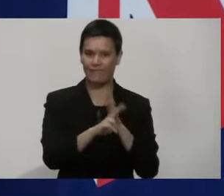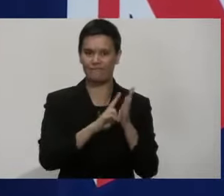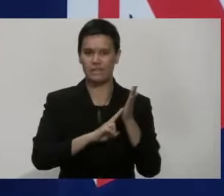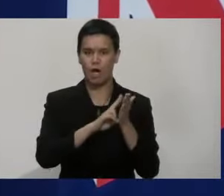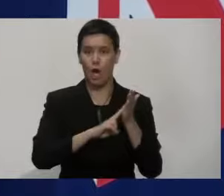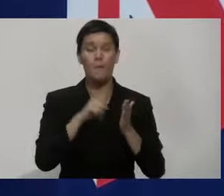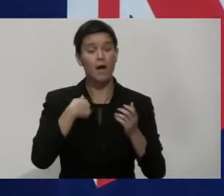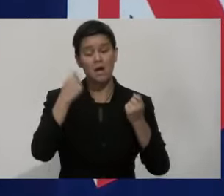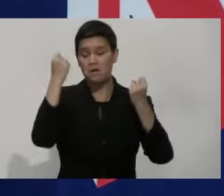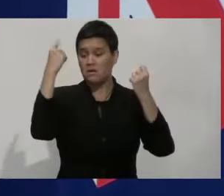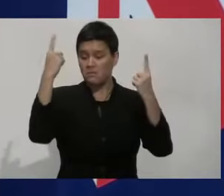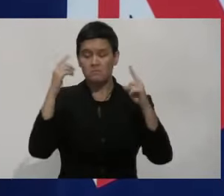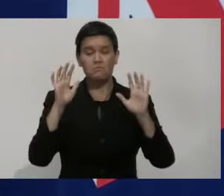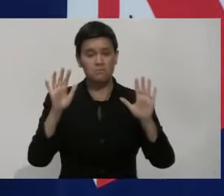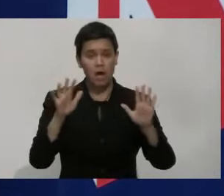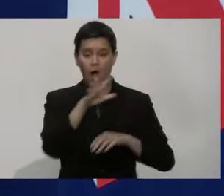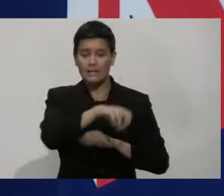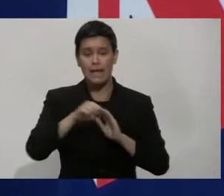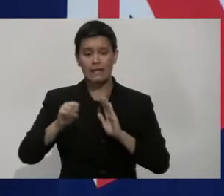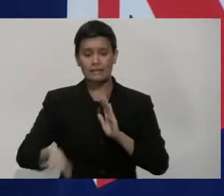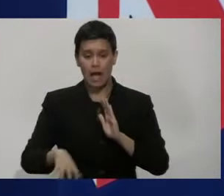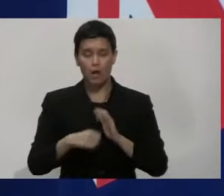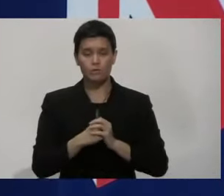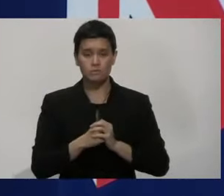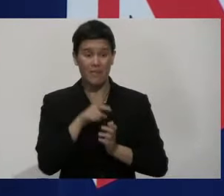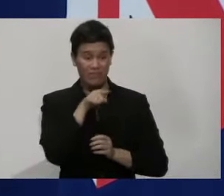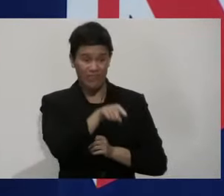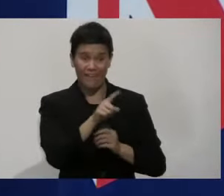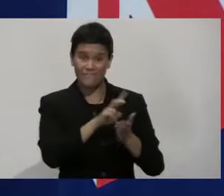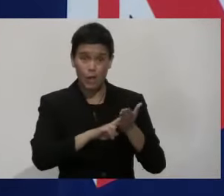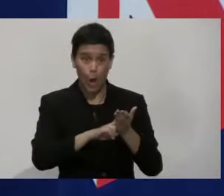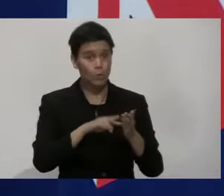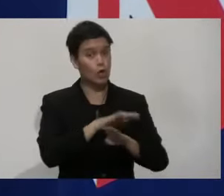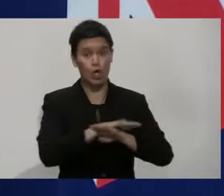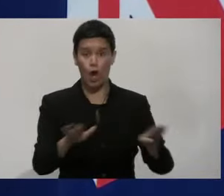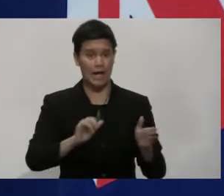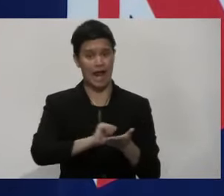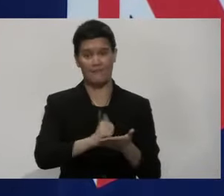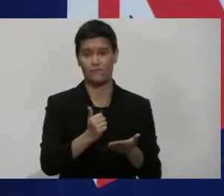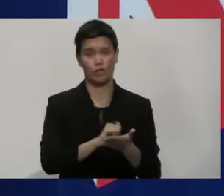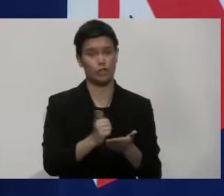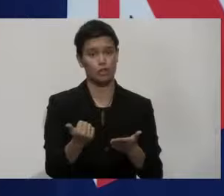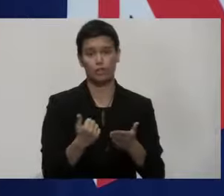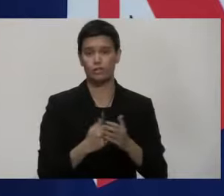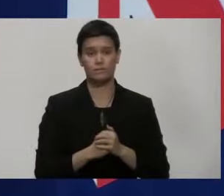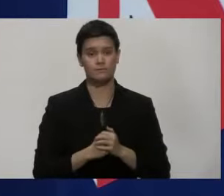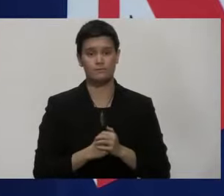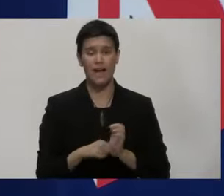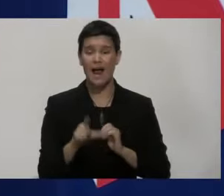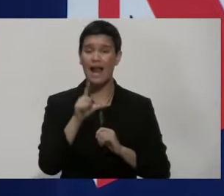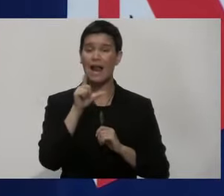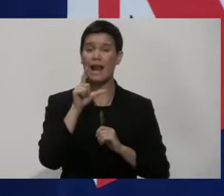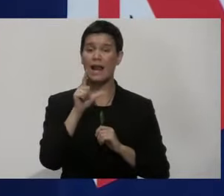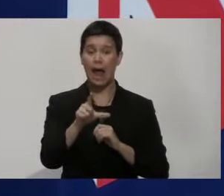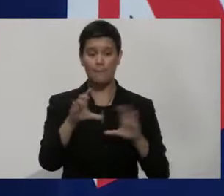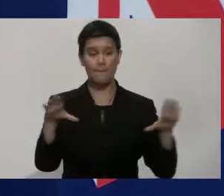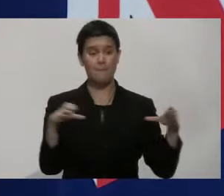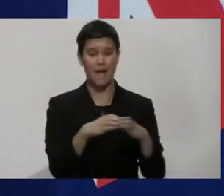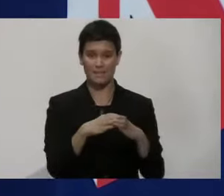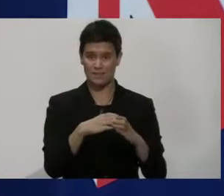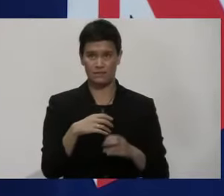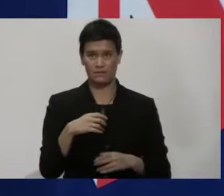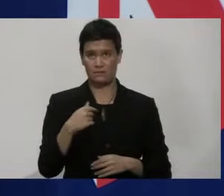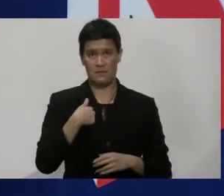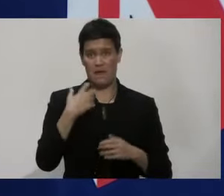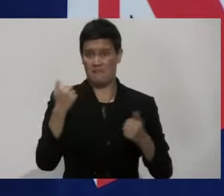ad for the Labour Party, as I understand. Because an ad would be advertising Labour. I have a lot of videos on my webpage, for instance, that